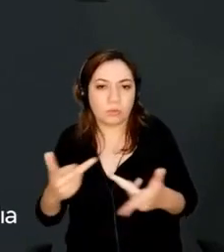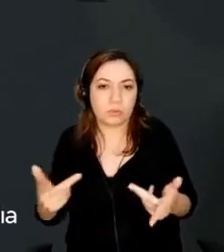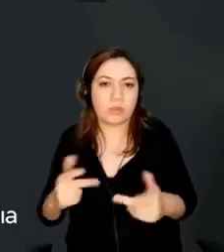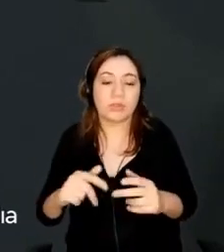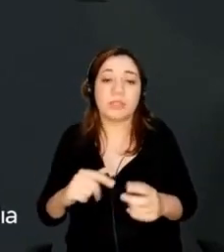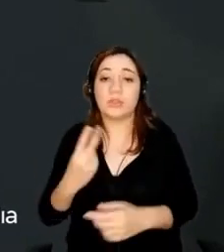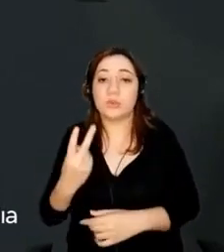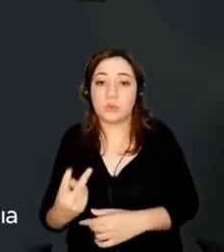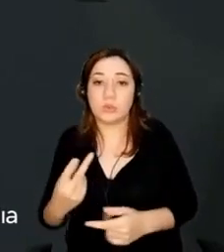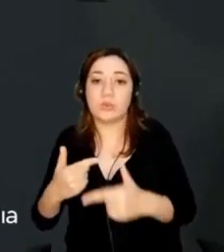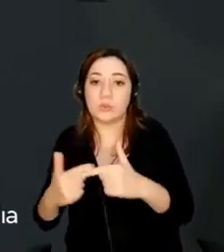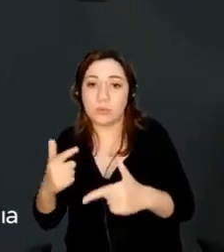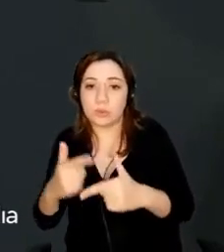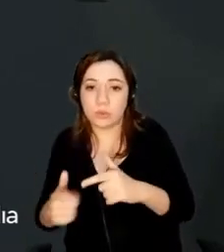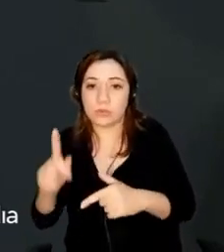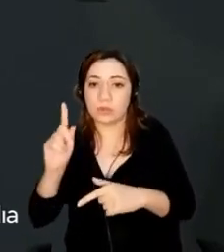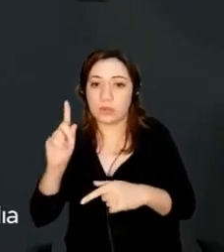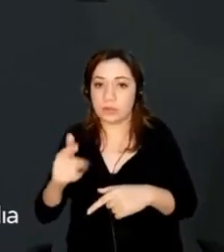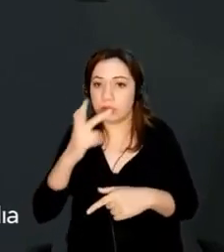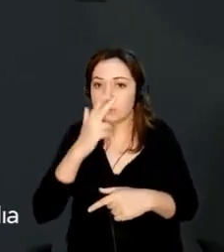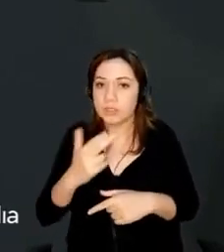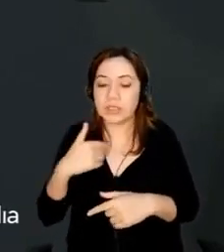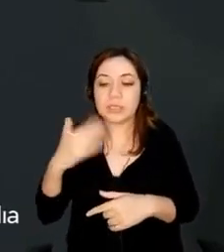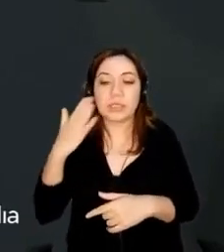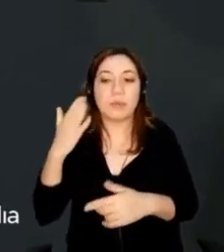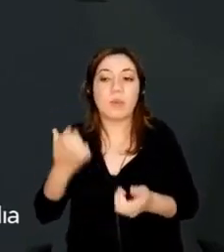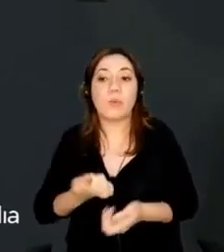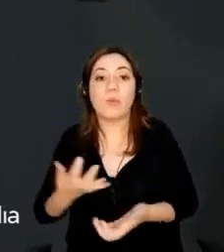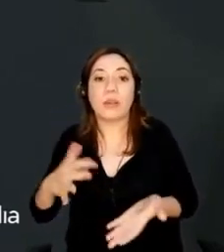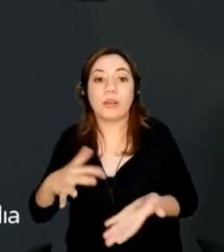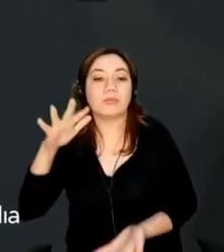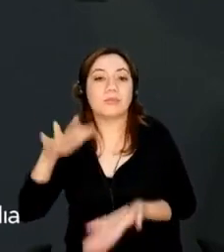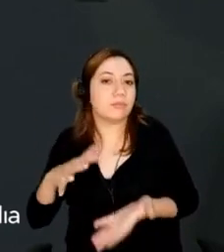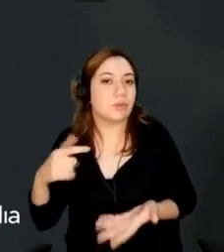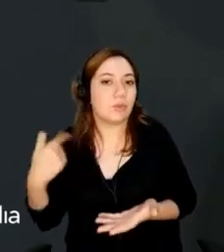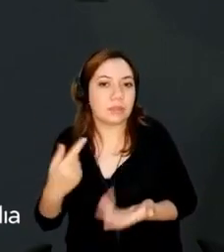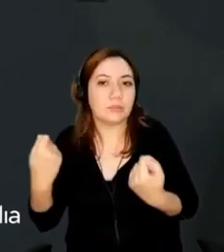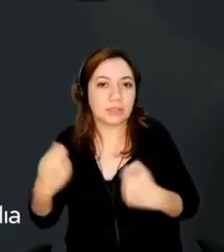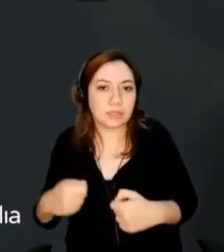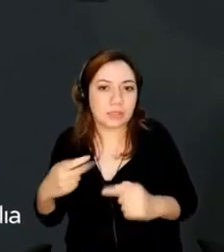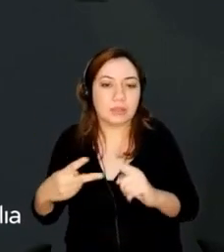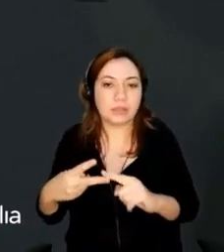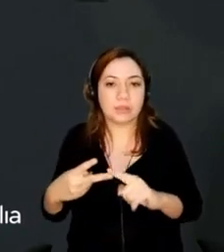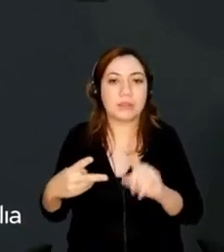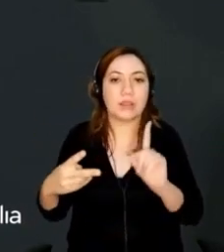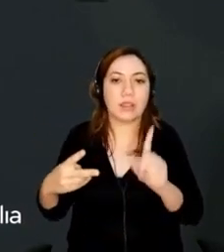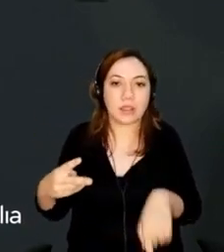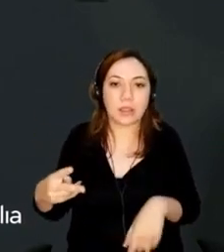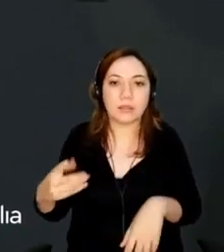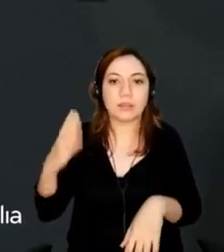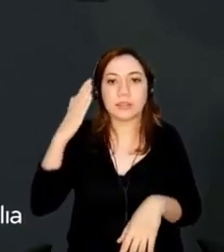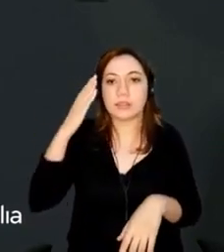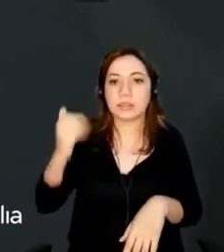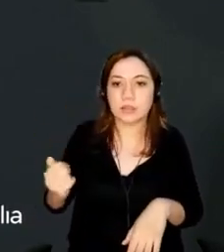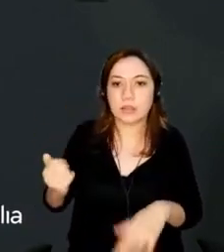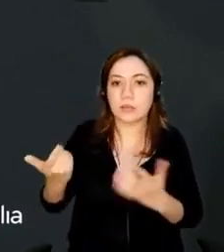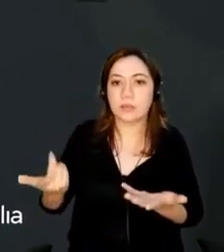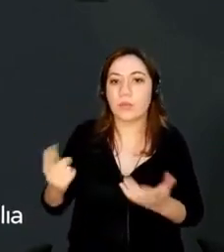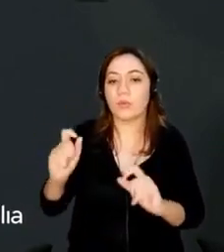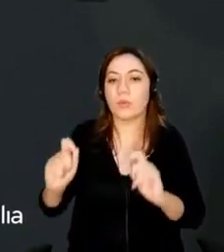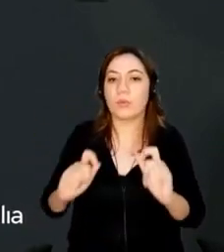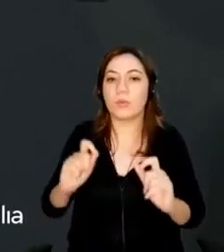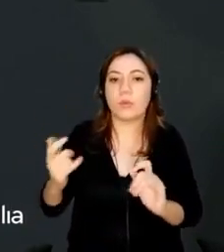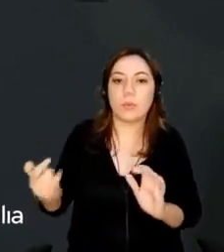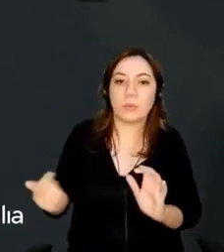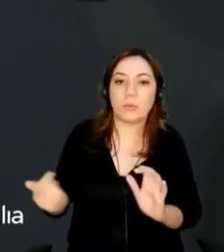the volume of content that we need. The second is, you know, being able to have the relevance of, you know, all the SEO